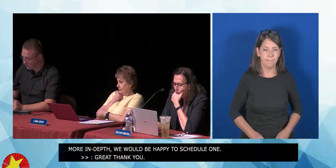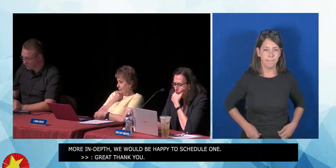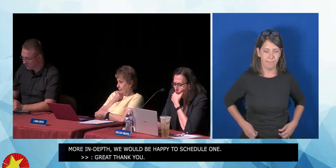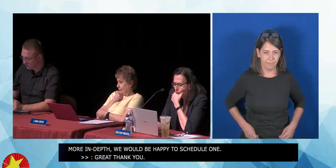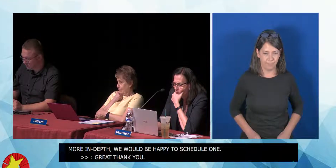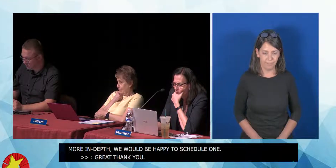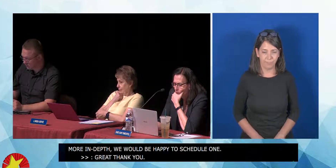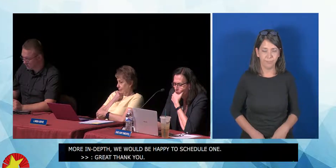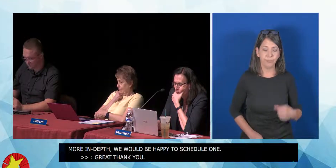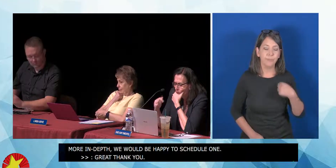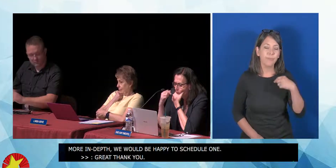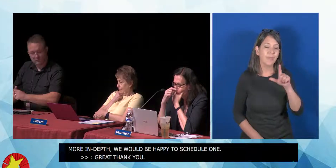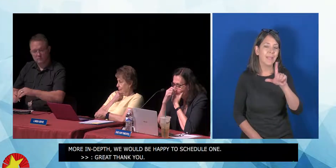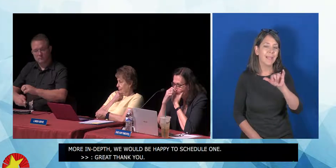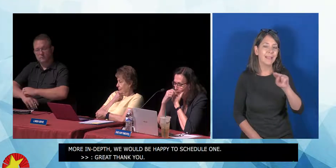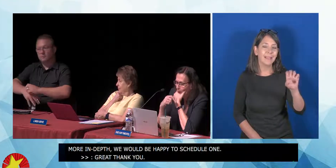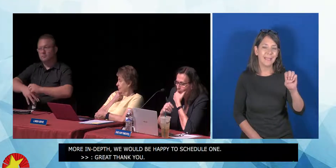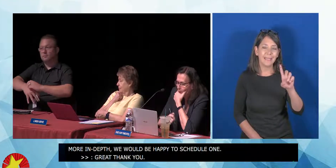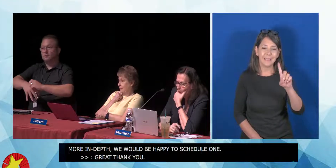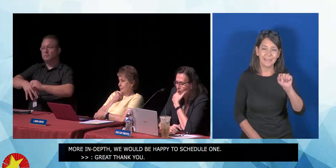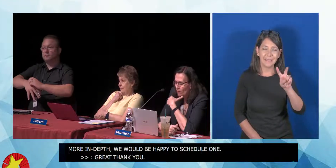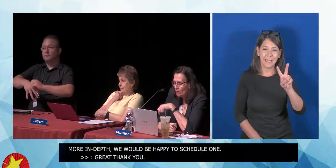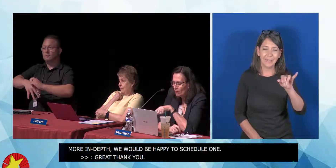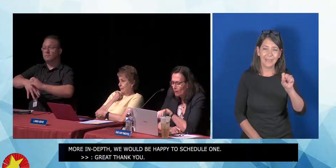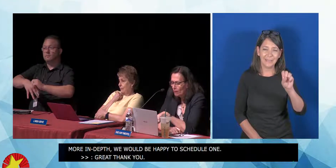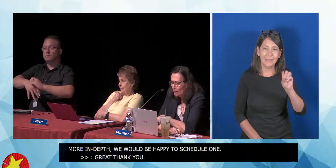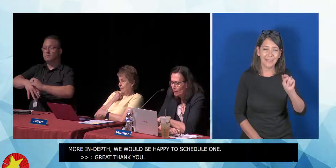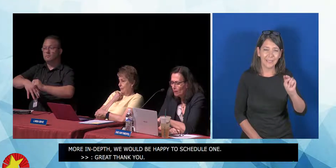This is Lynn Davison.